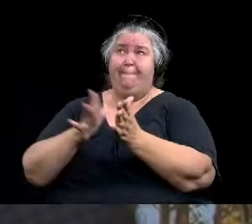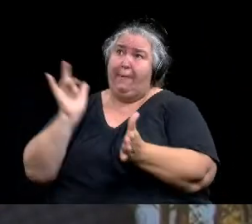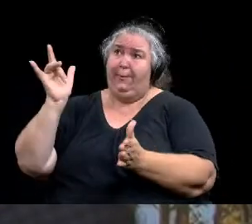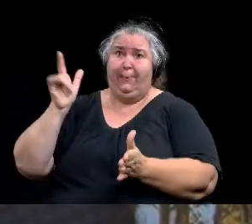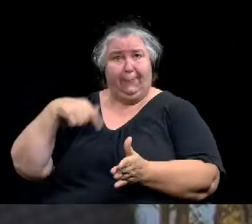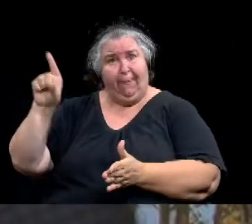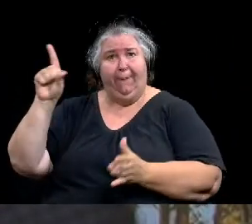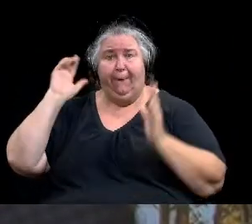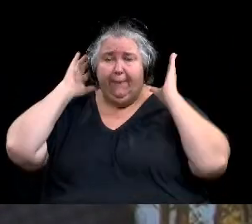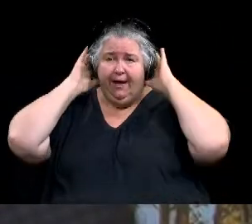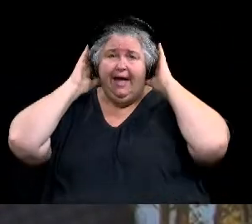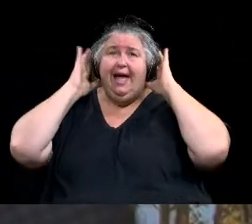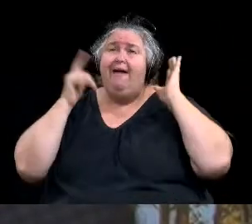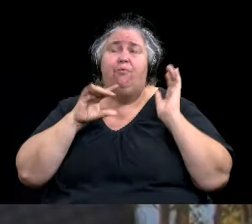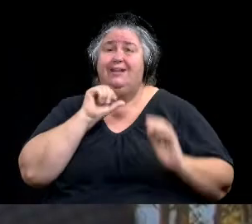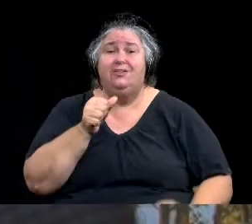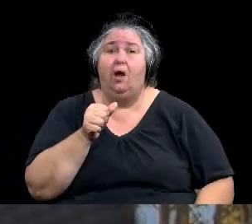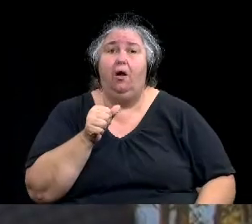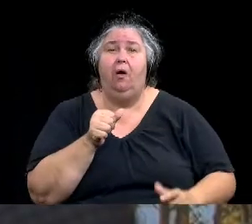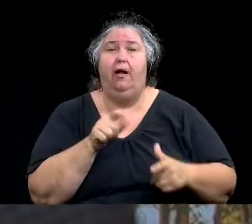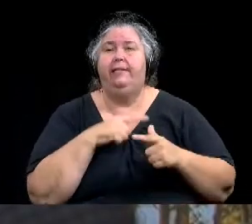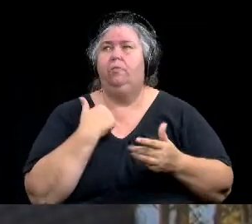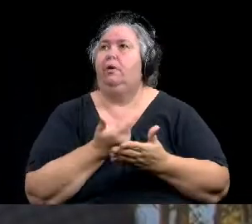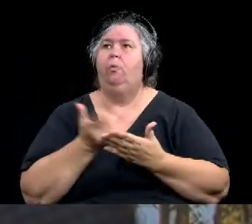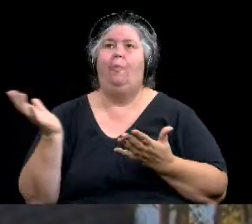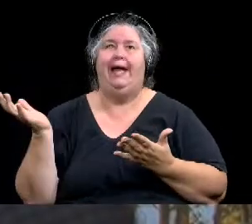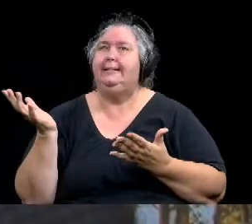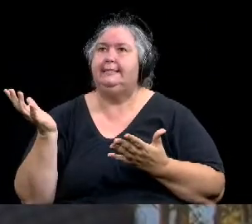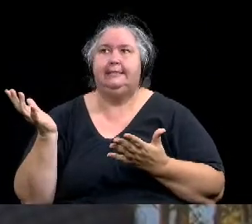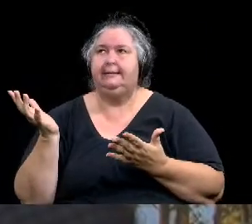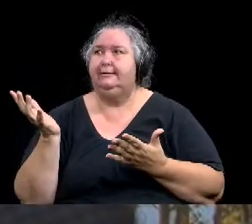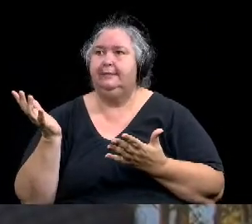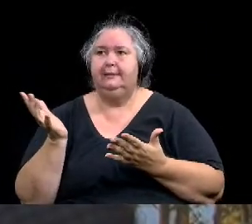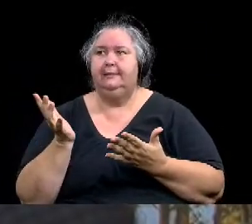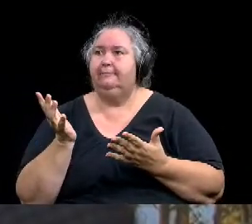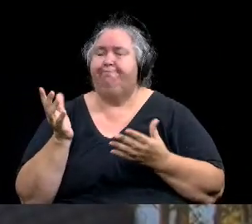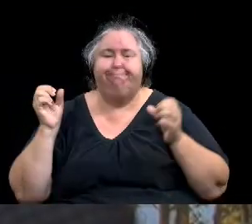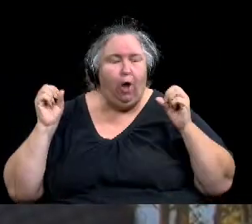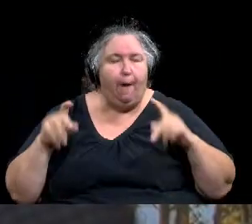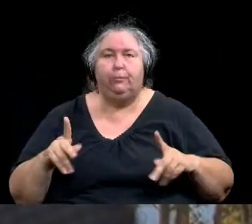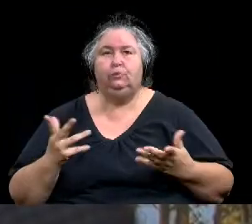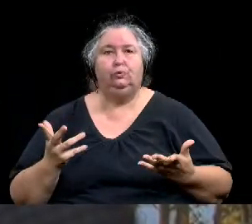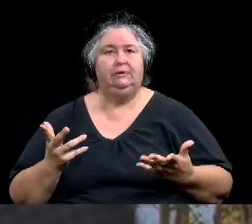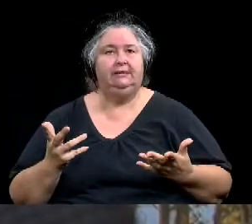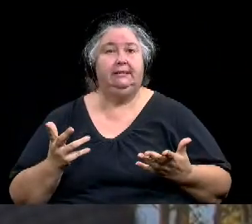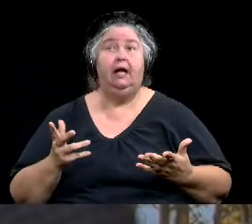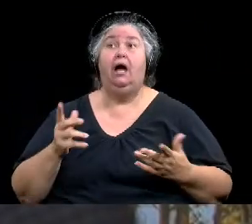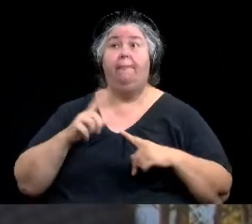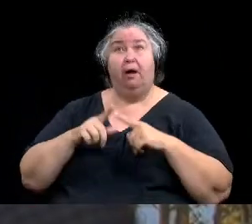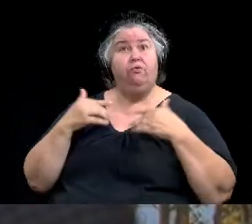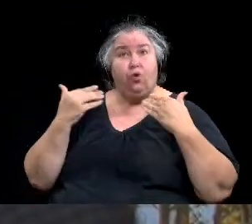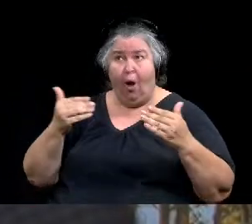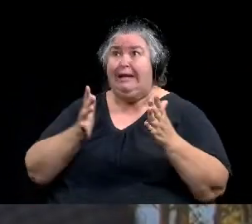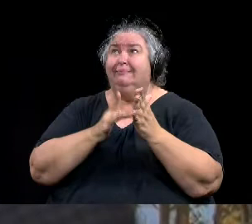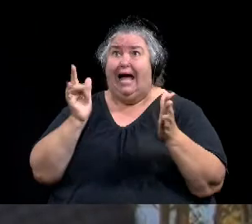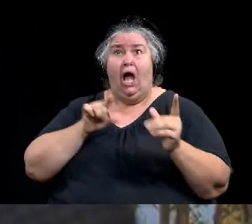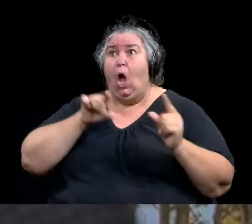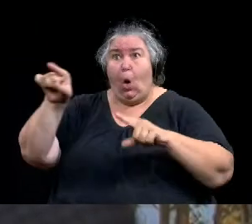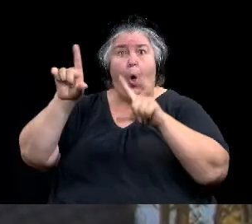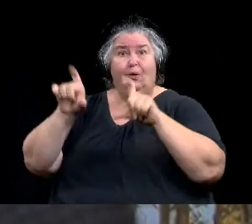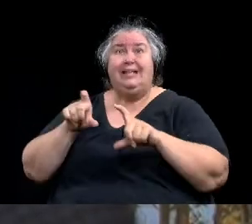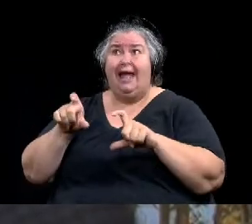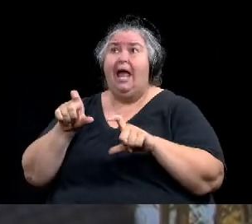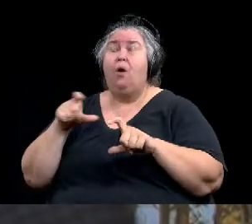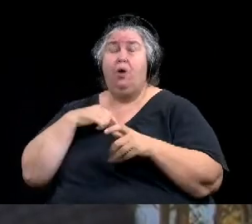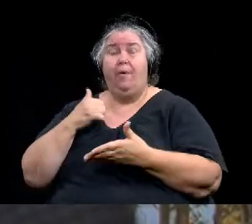we don't take advantage of it, we will be wasting a golden opportunity. But if we do take advantage of it, we will bring down